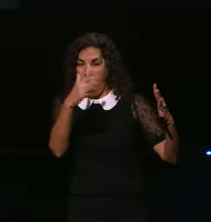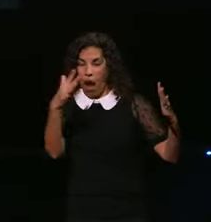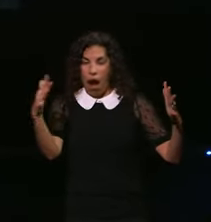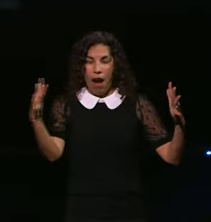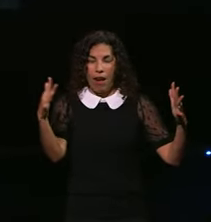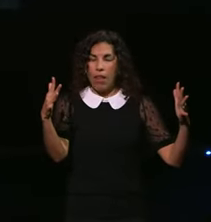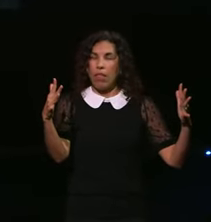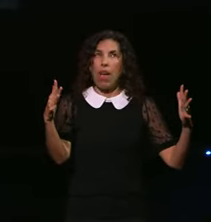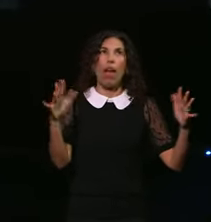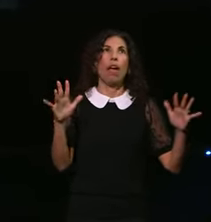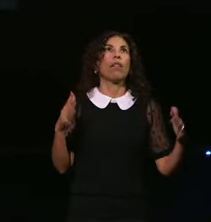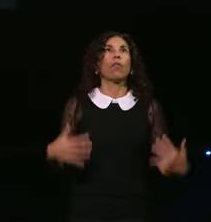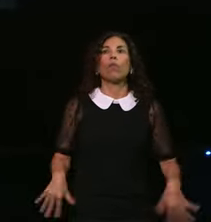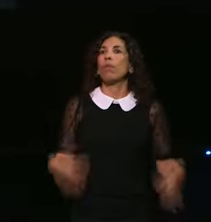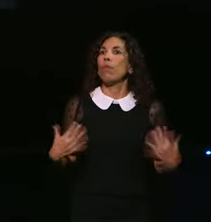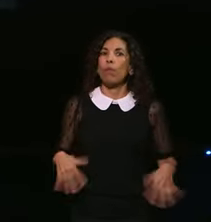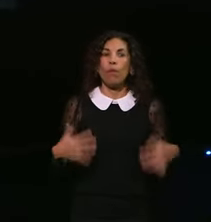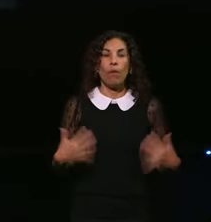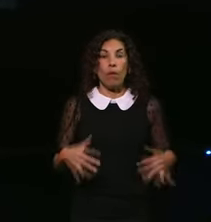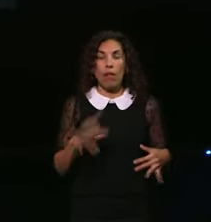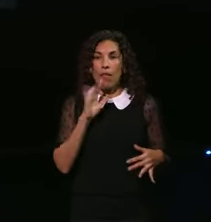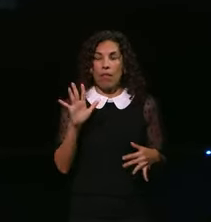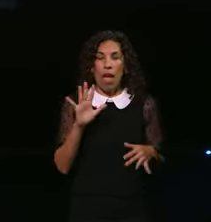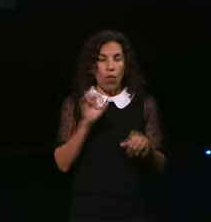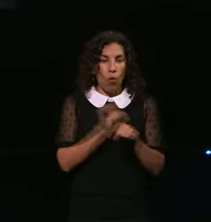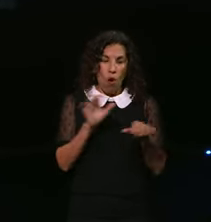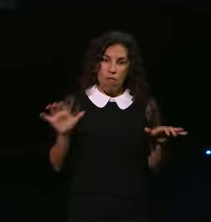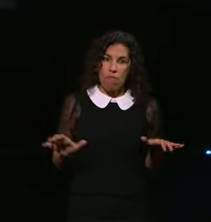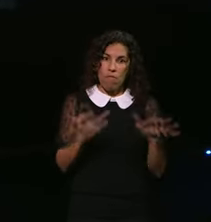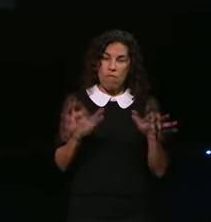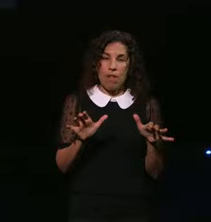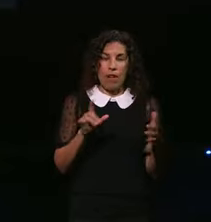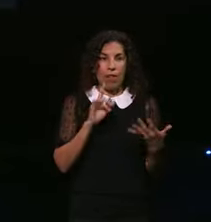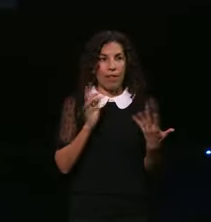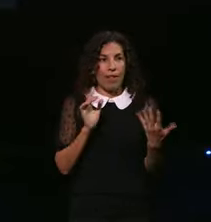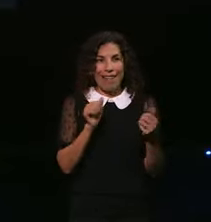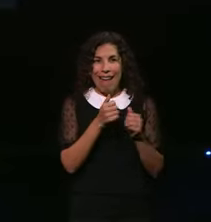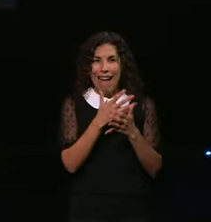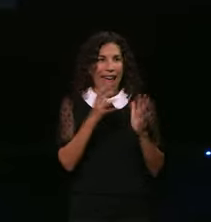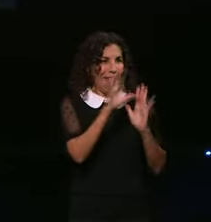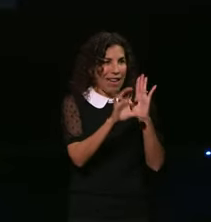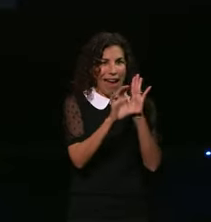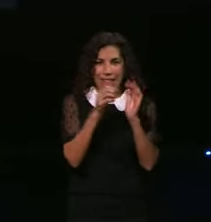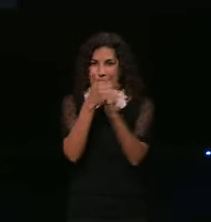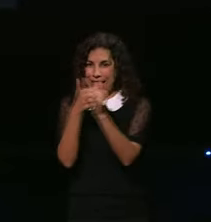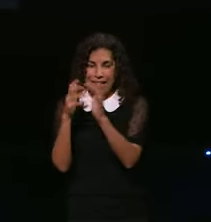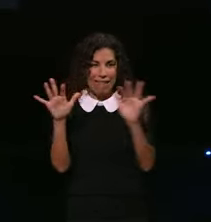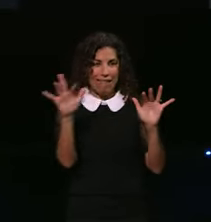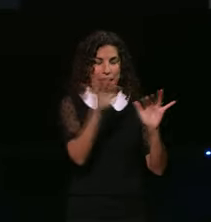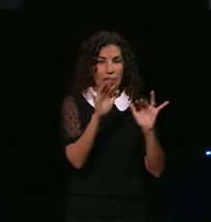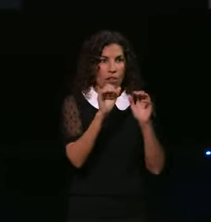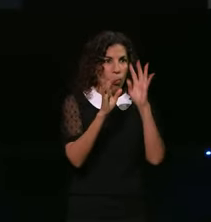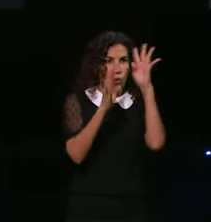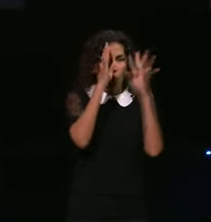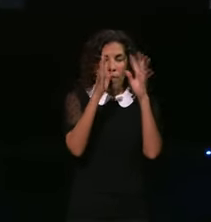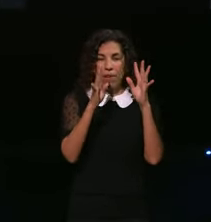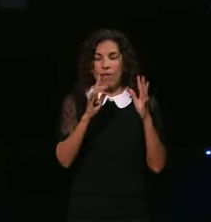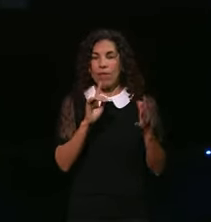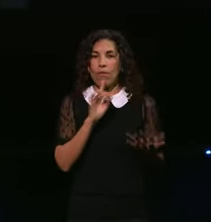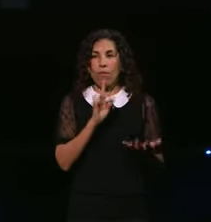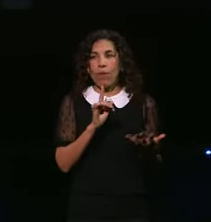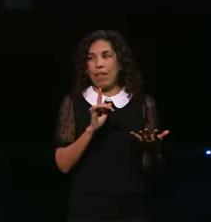is phenomenal. And it just goes to the work that they all did, you know, probably on every character and coming up with whatever the looks were.